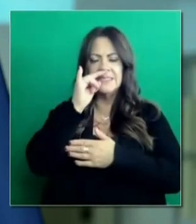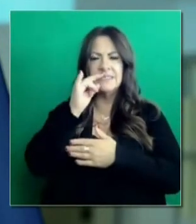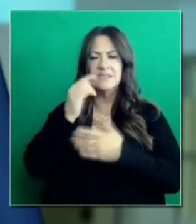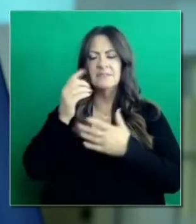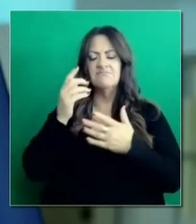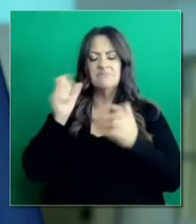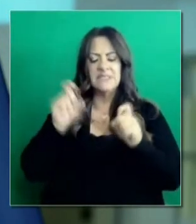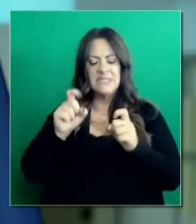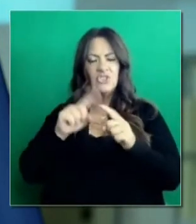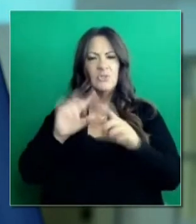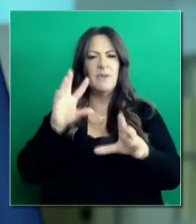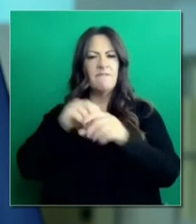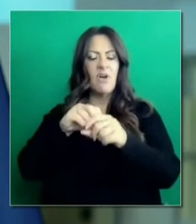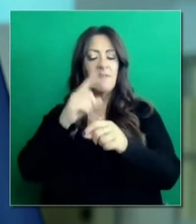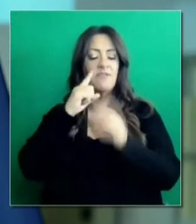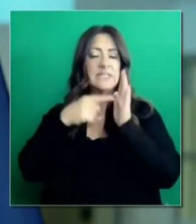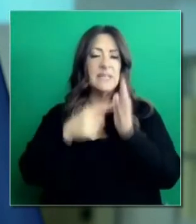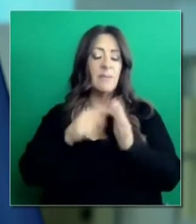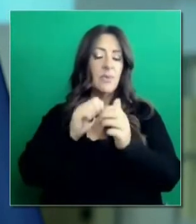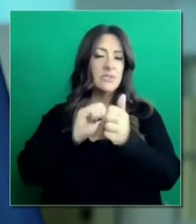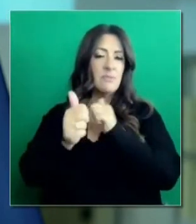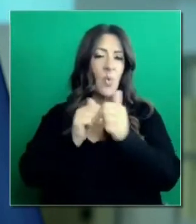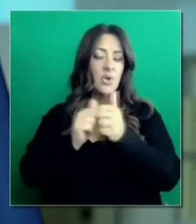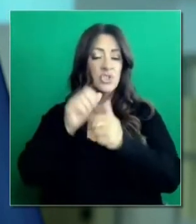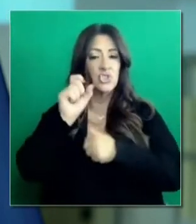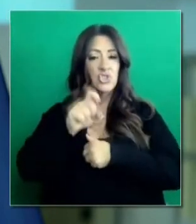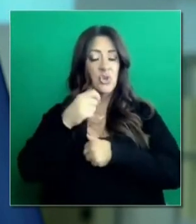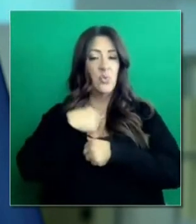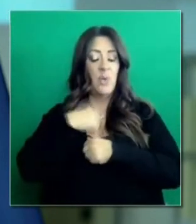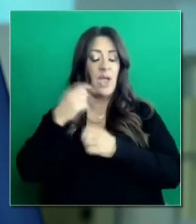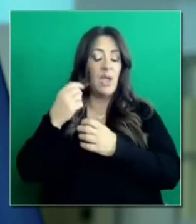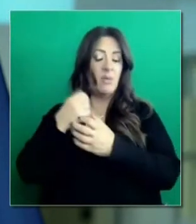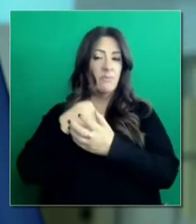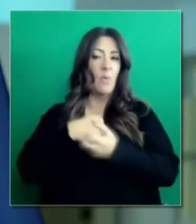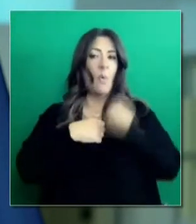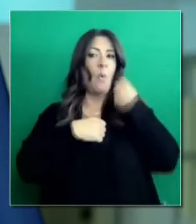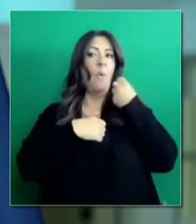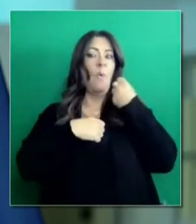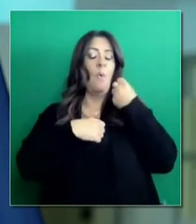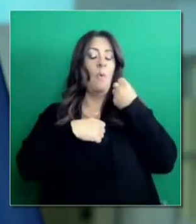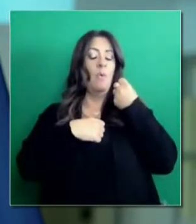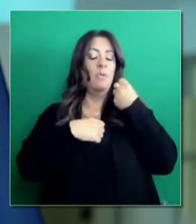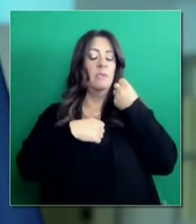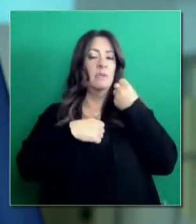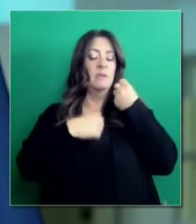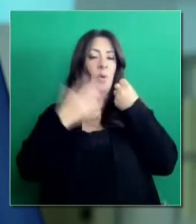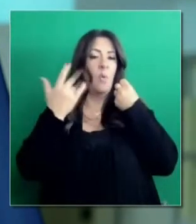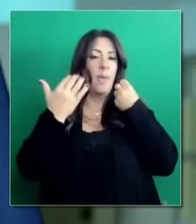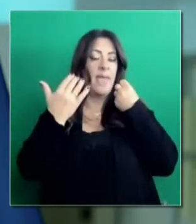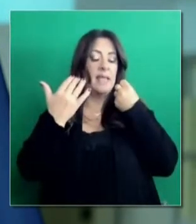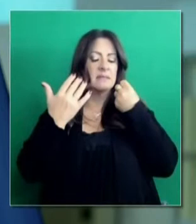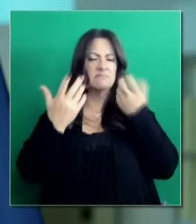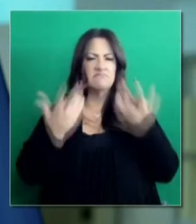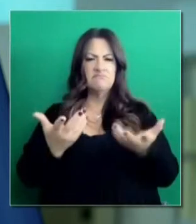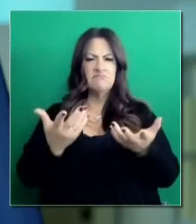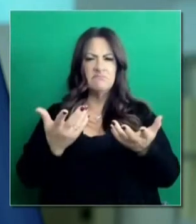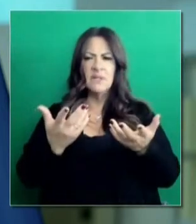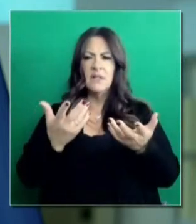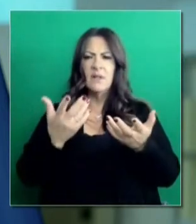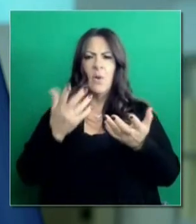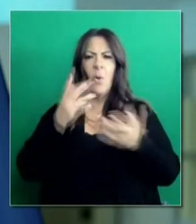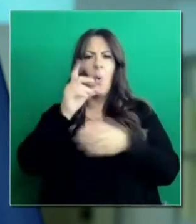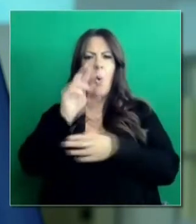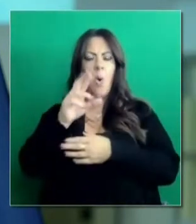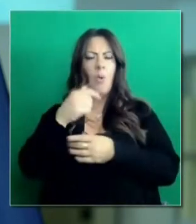competitive sports? Do we delay that for a long, protracted, comprehensive outreach, or do we just